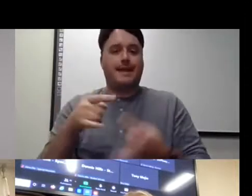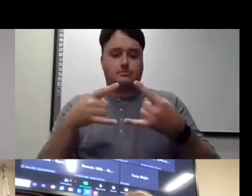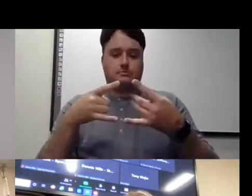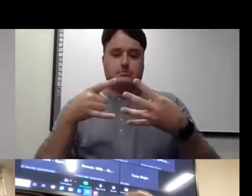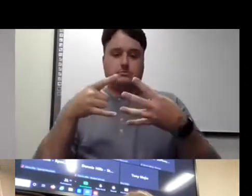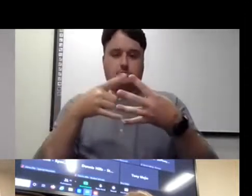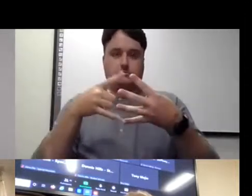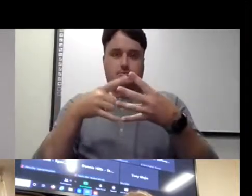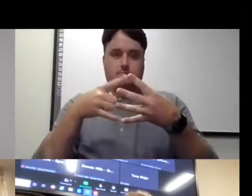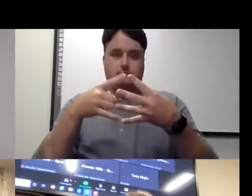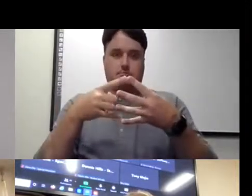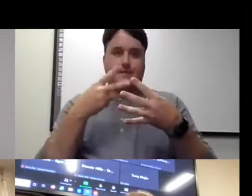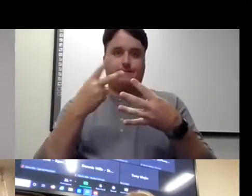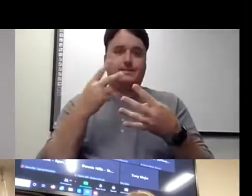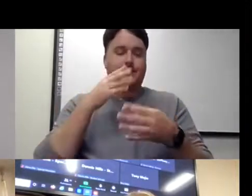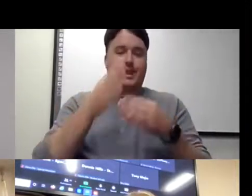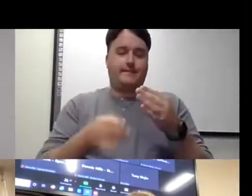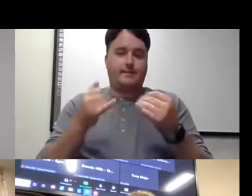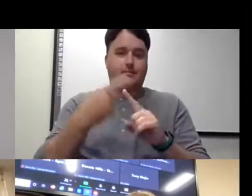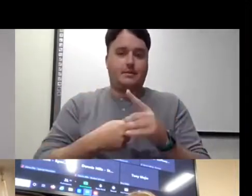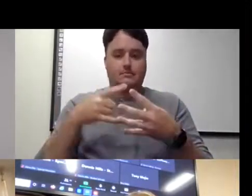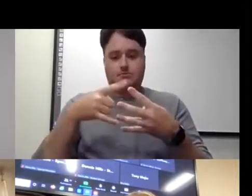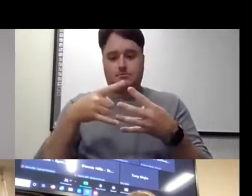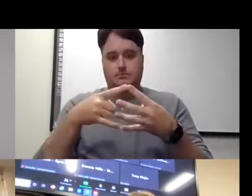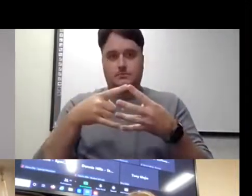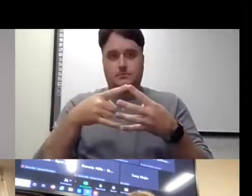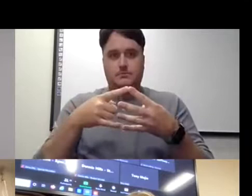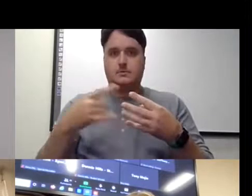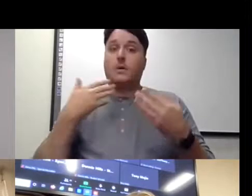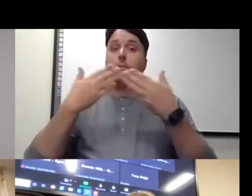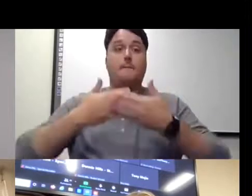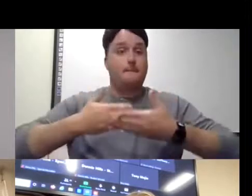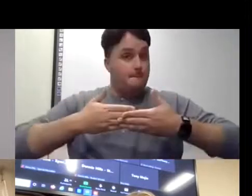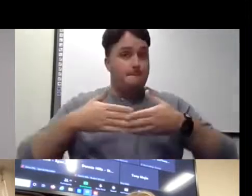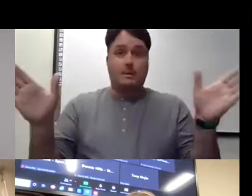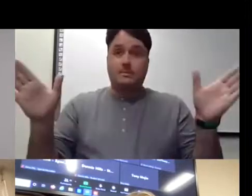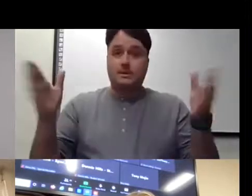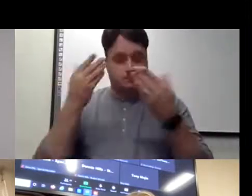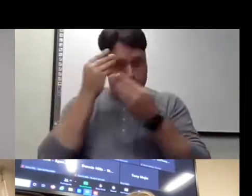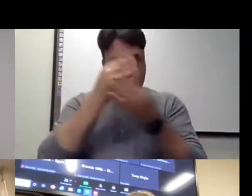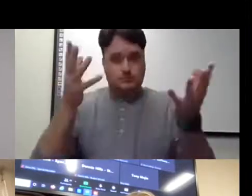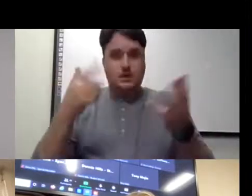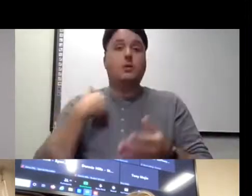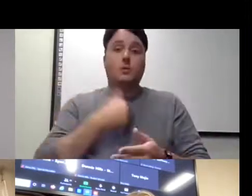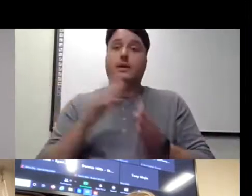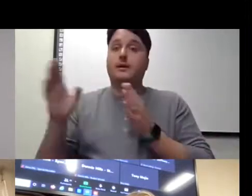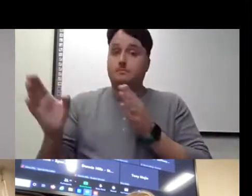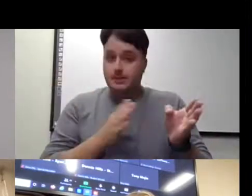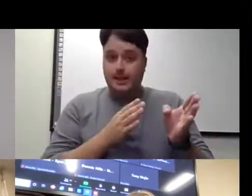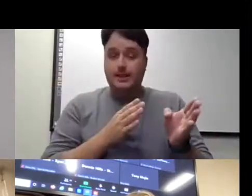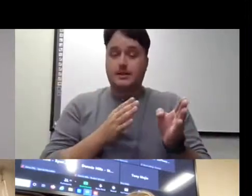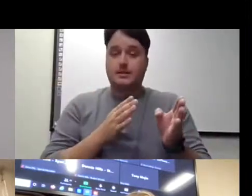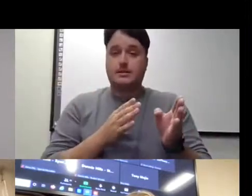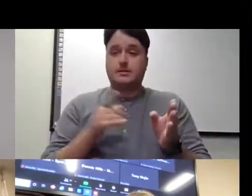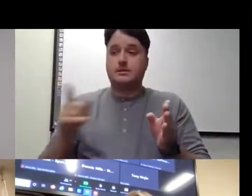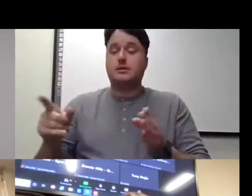month. So I wanted to present this publicly. We do plan to agendize